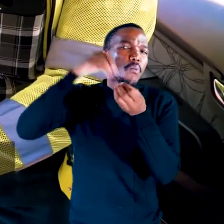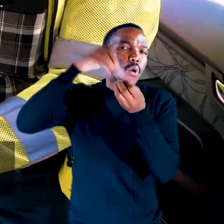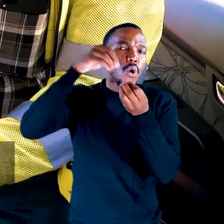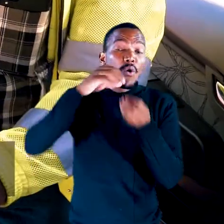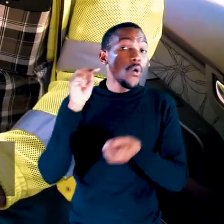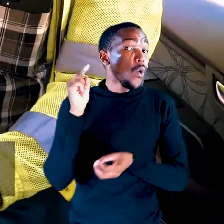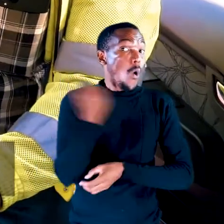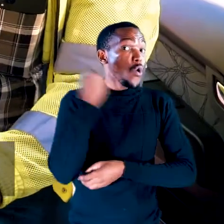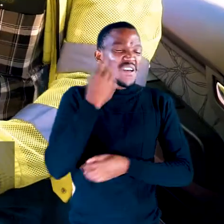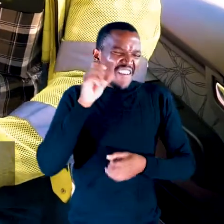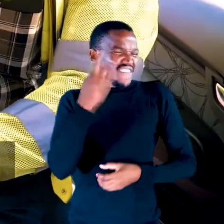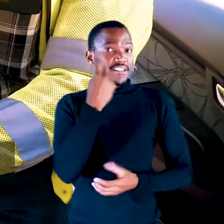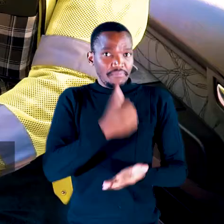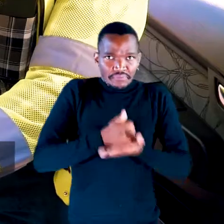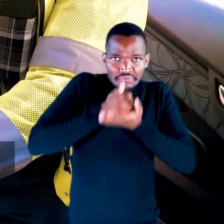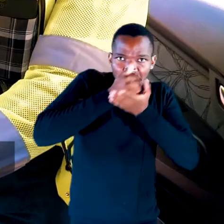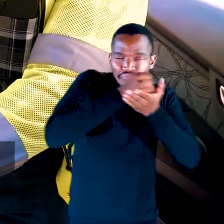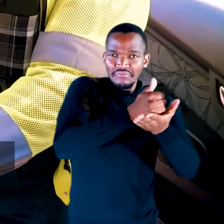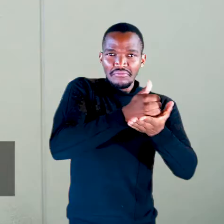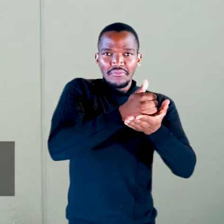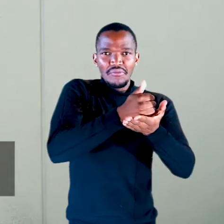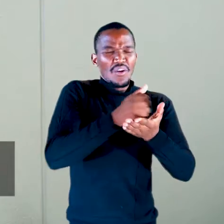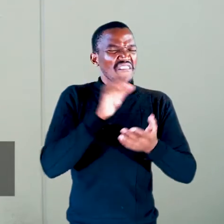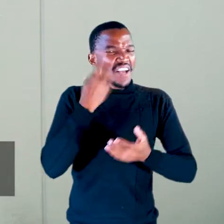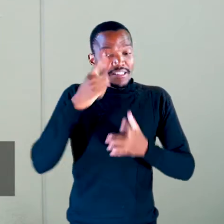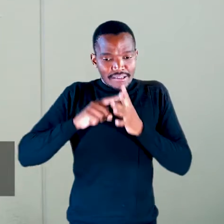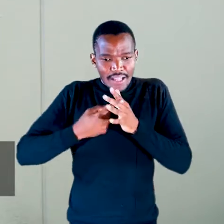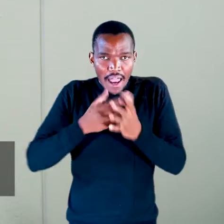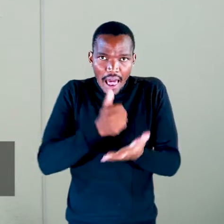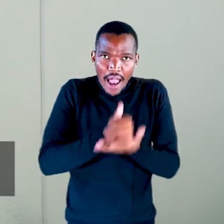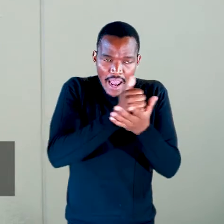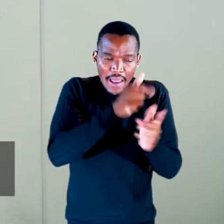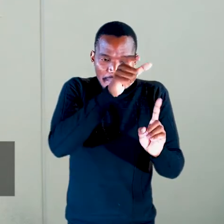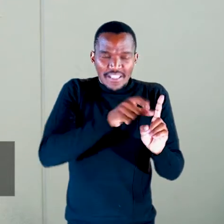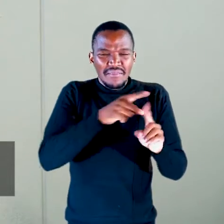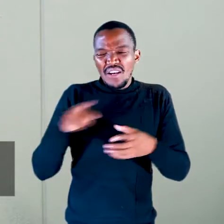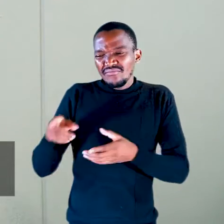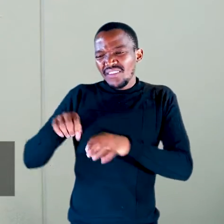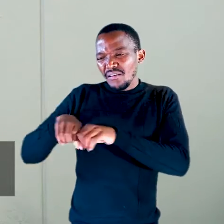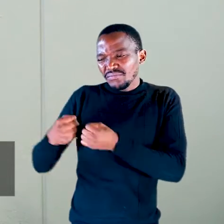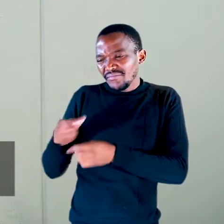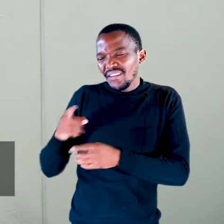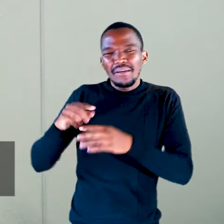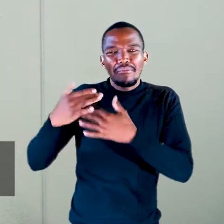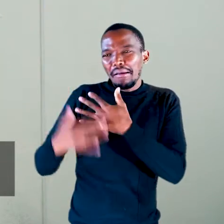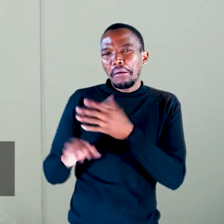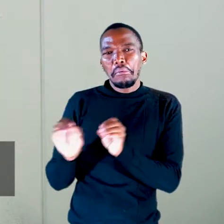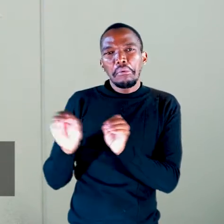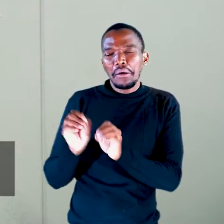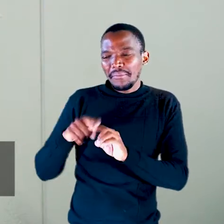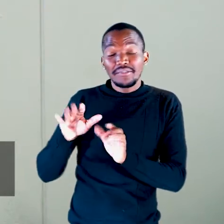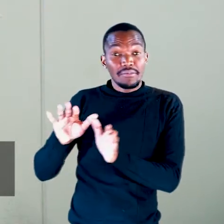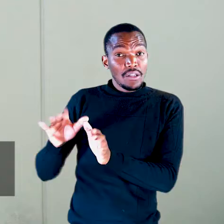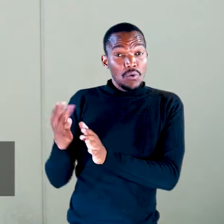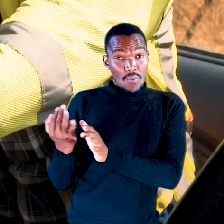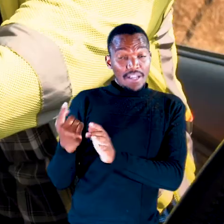re neela first priority kana re neela re simolola ka go alafa bone bao pele go na le motho yo o robegileng gela mme go sena madi a a tswang kana a na dikgobalo